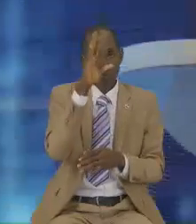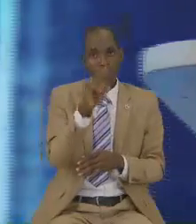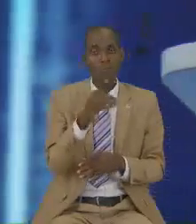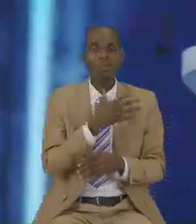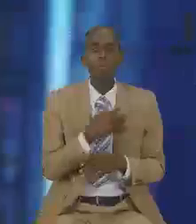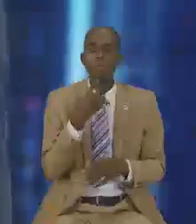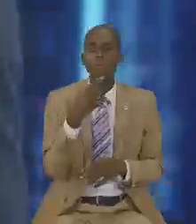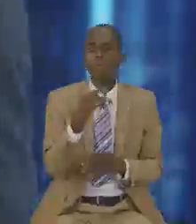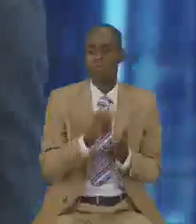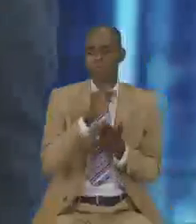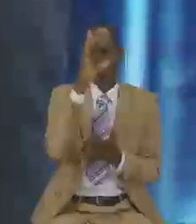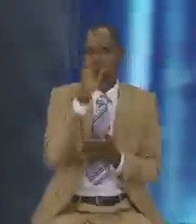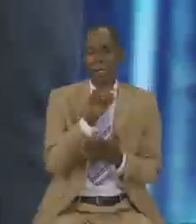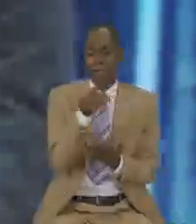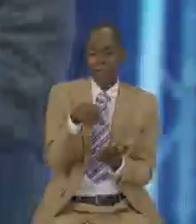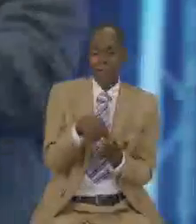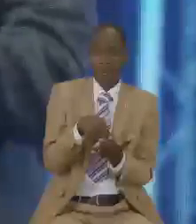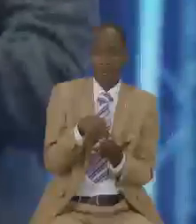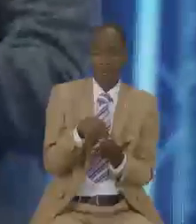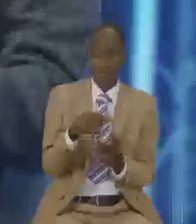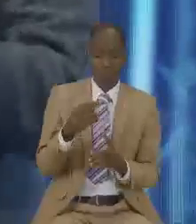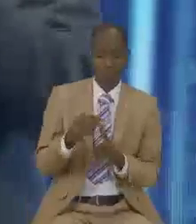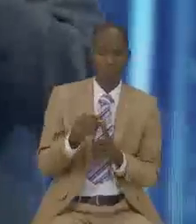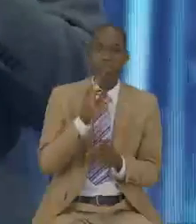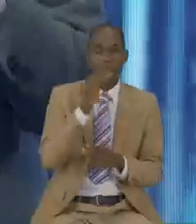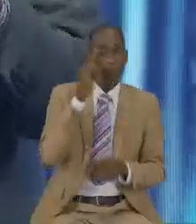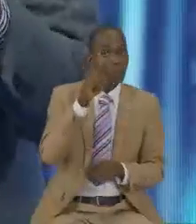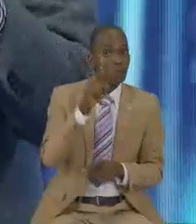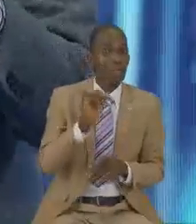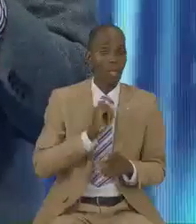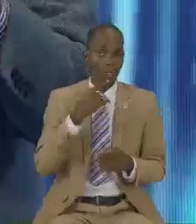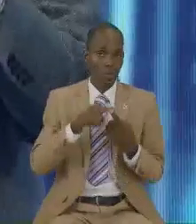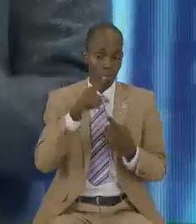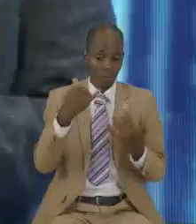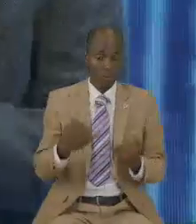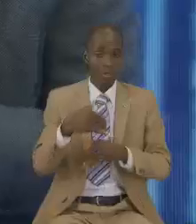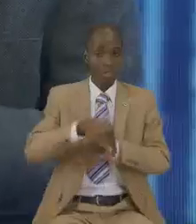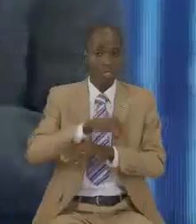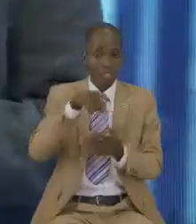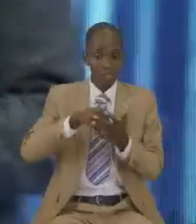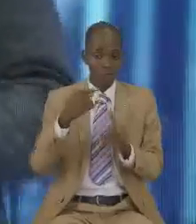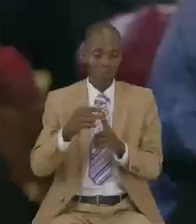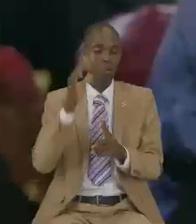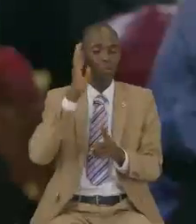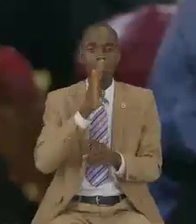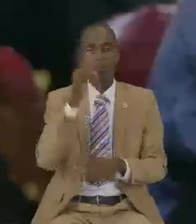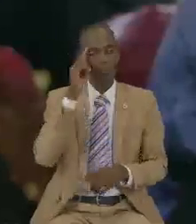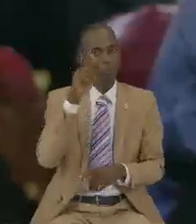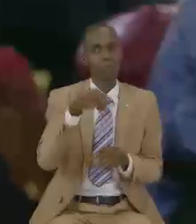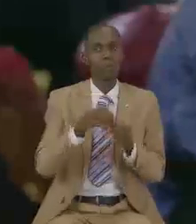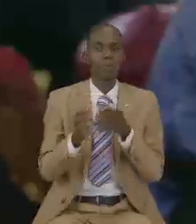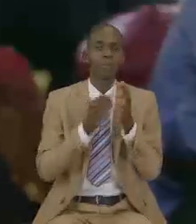him, this is for you. Tonight, this scripture will be for you.